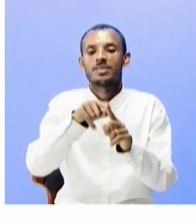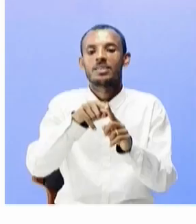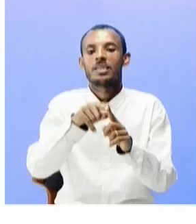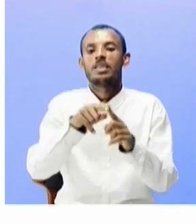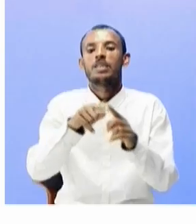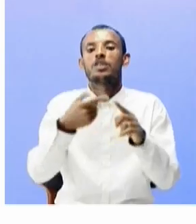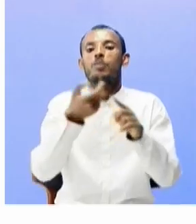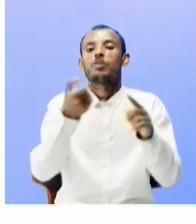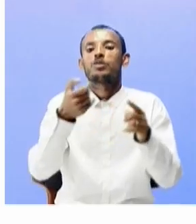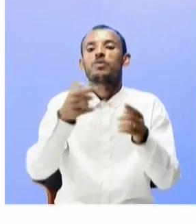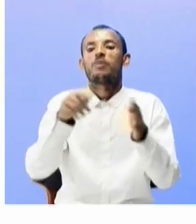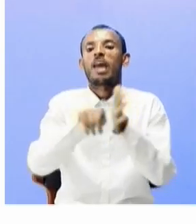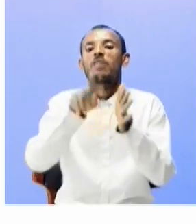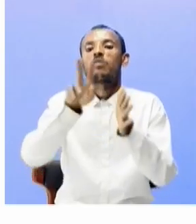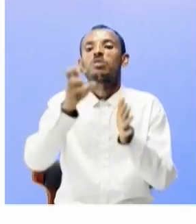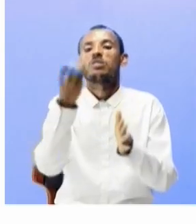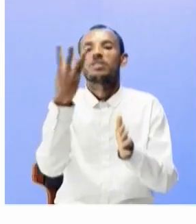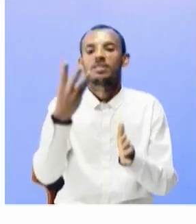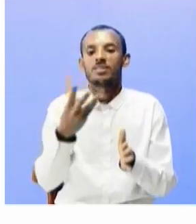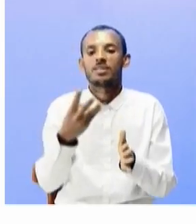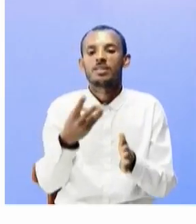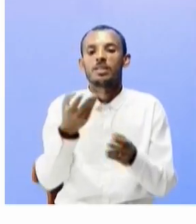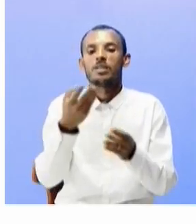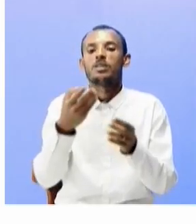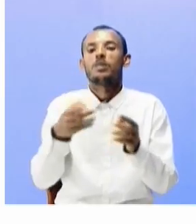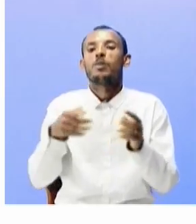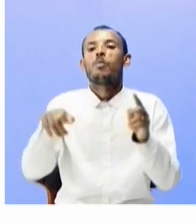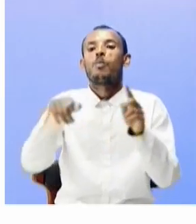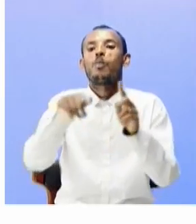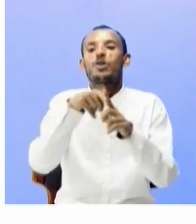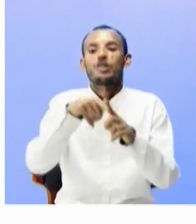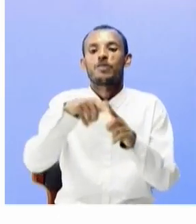of negative 20? Good, positive 20.